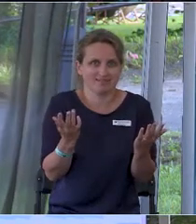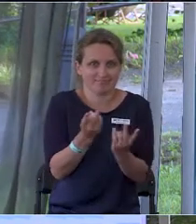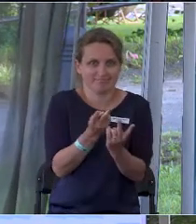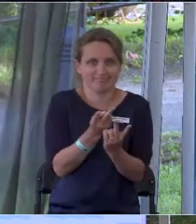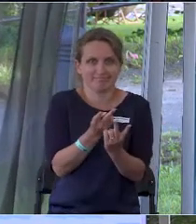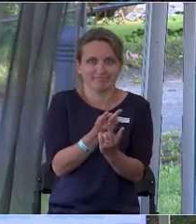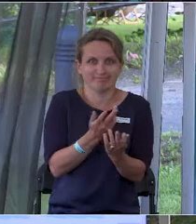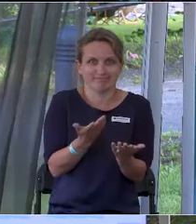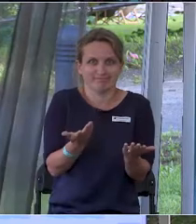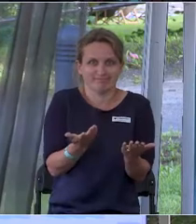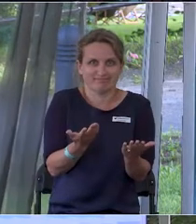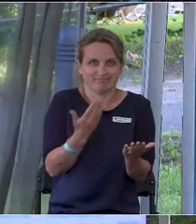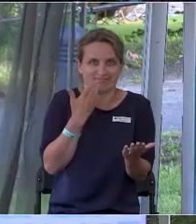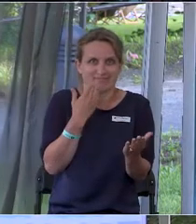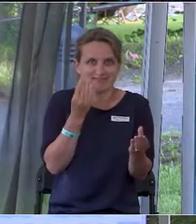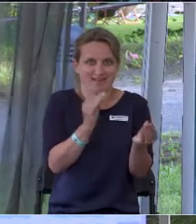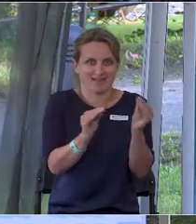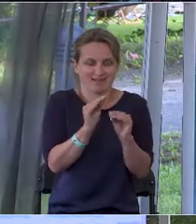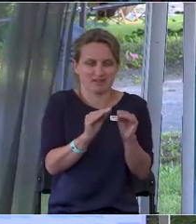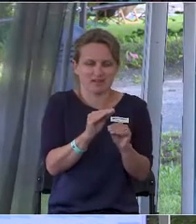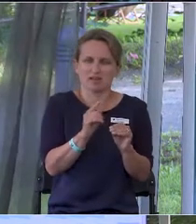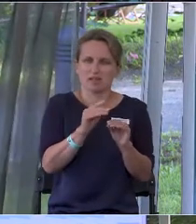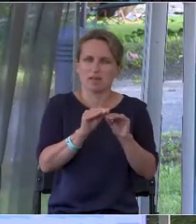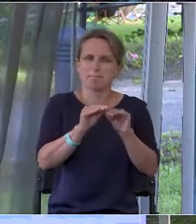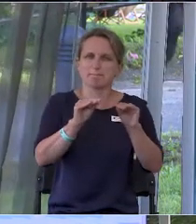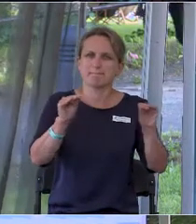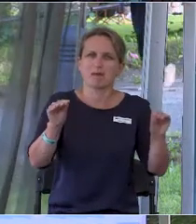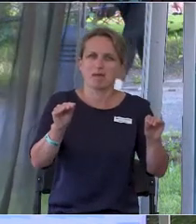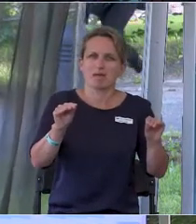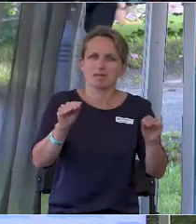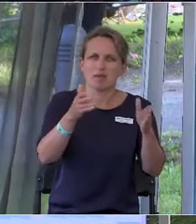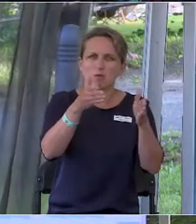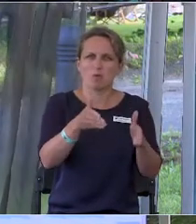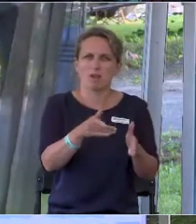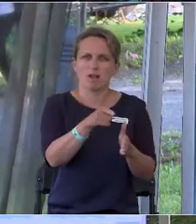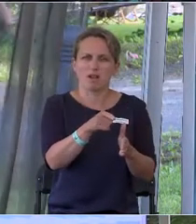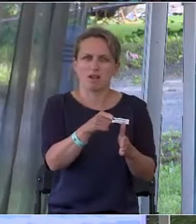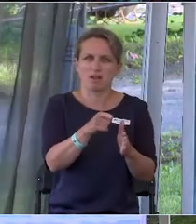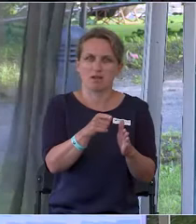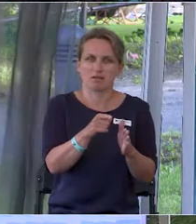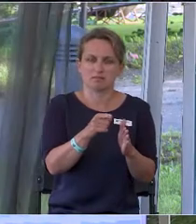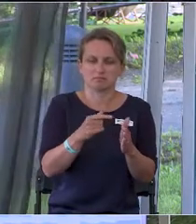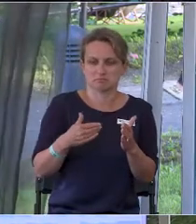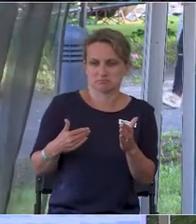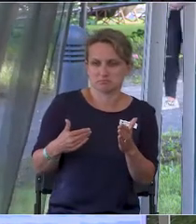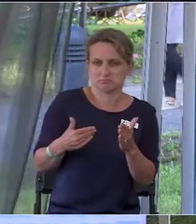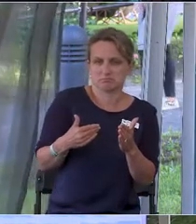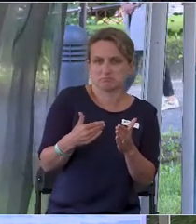then the role of the media of the Western there has been no money to be